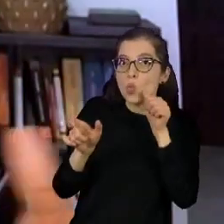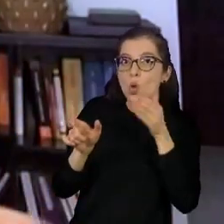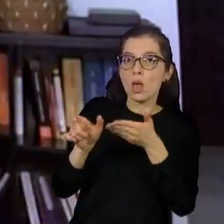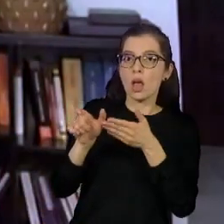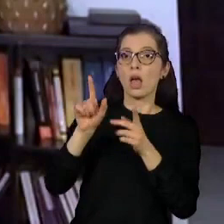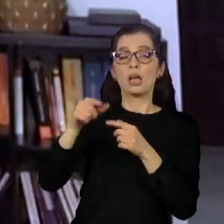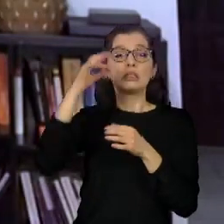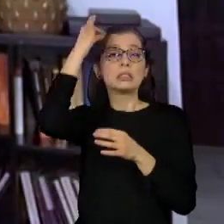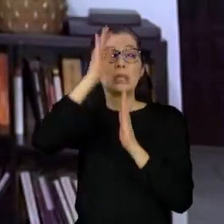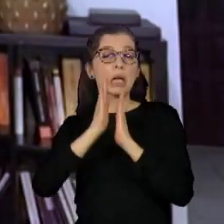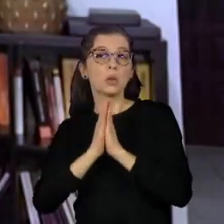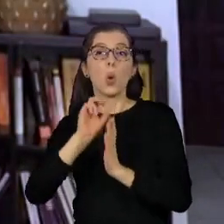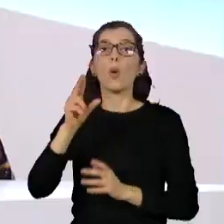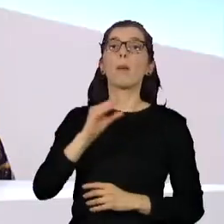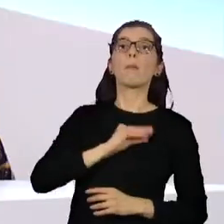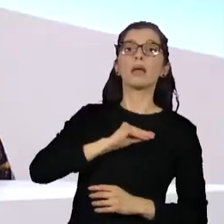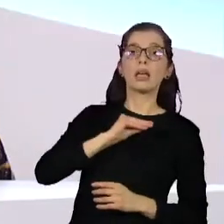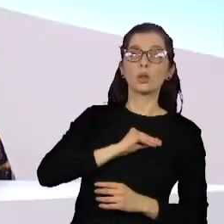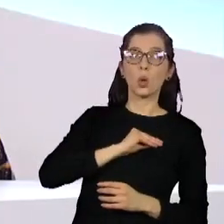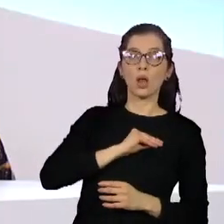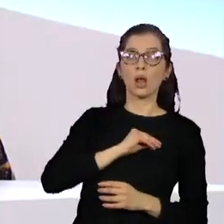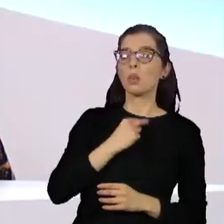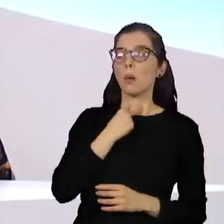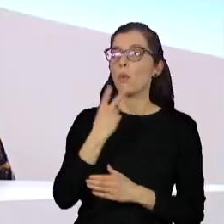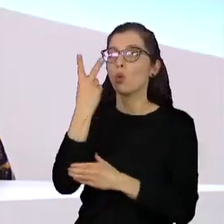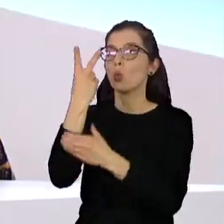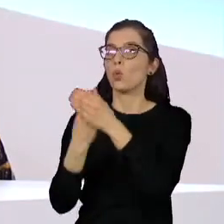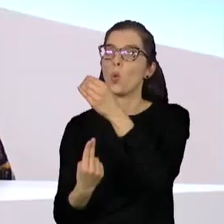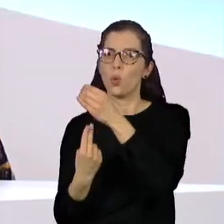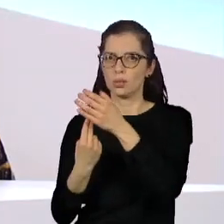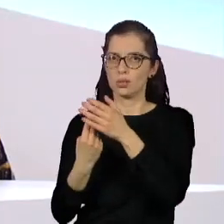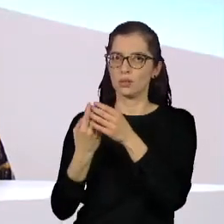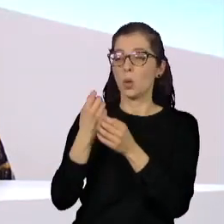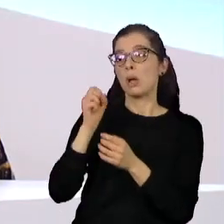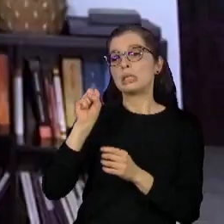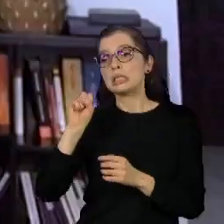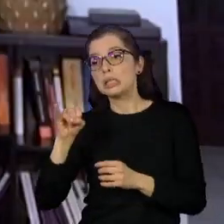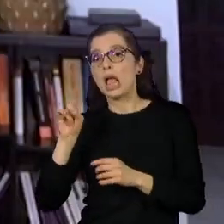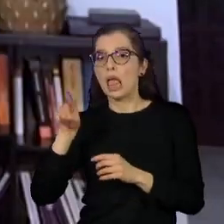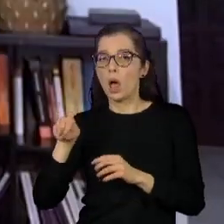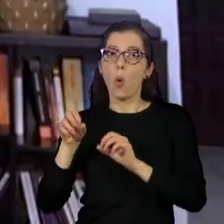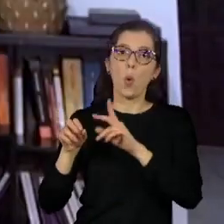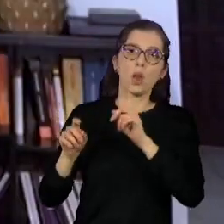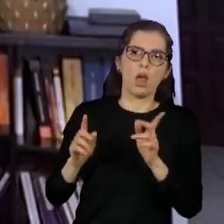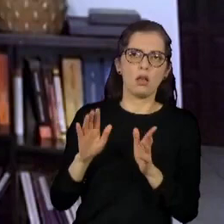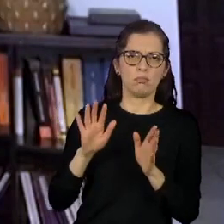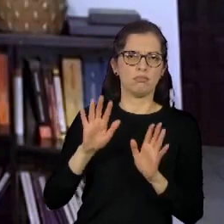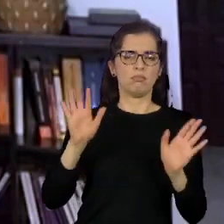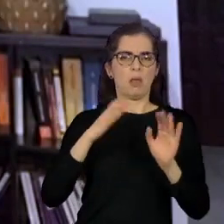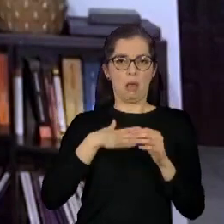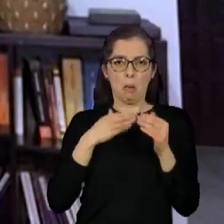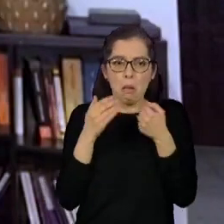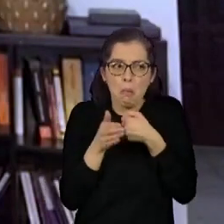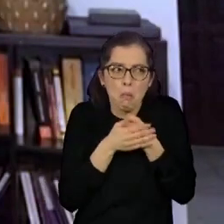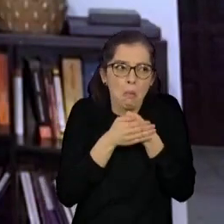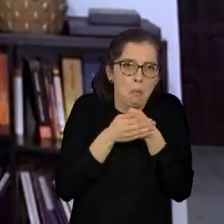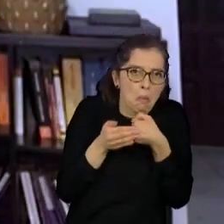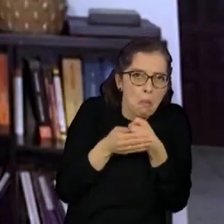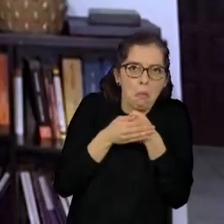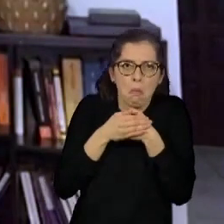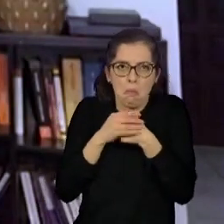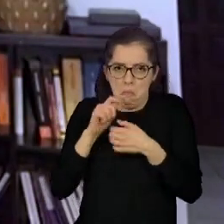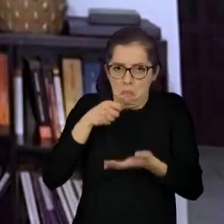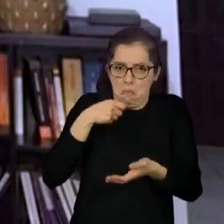or you're the sinner. And you cannot be both. And I just, one of the, I made the choice to stop